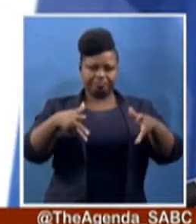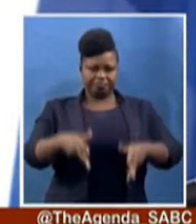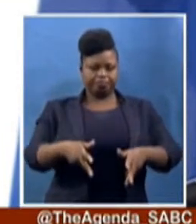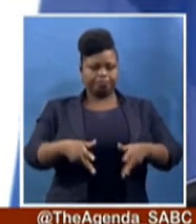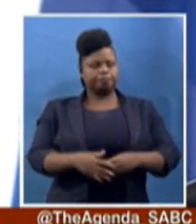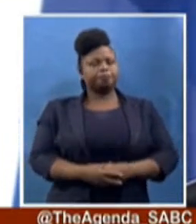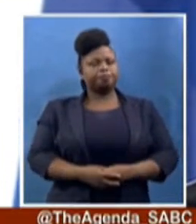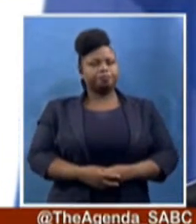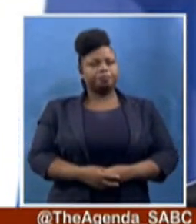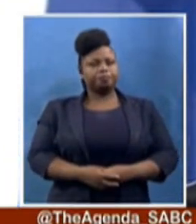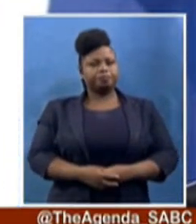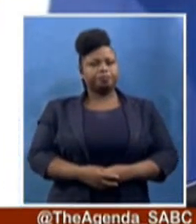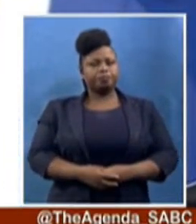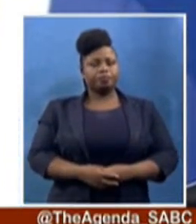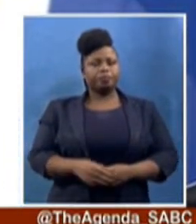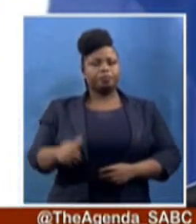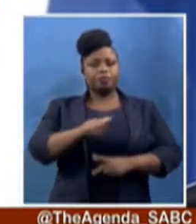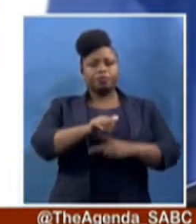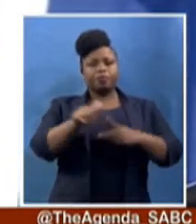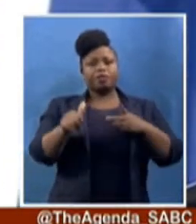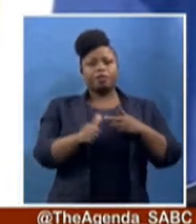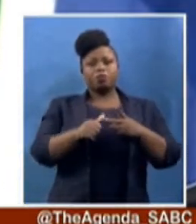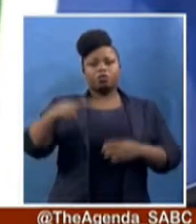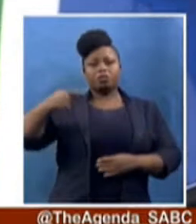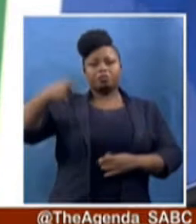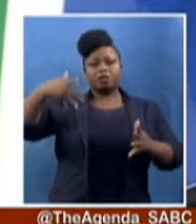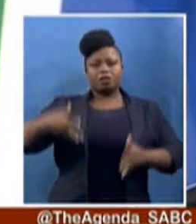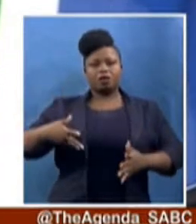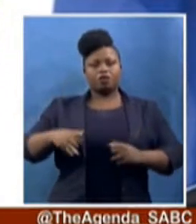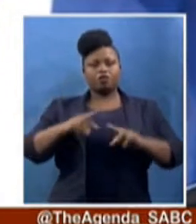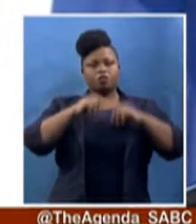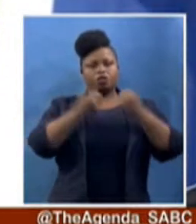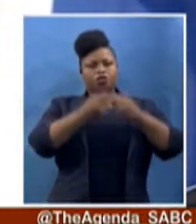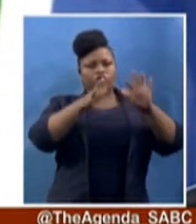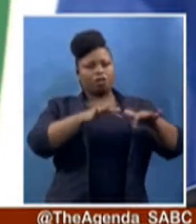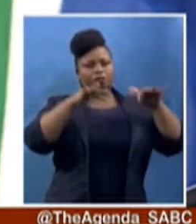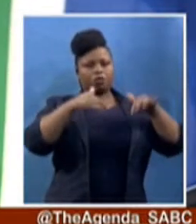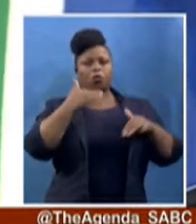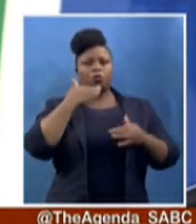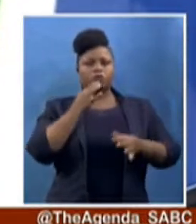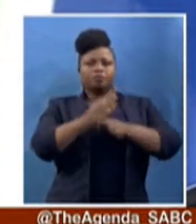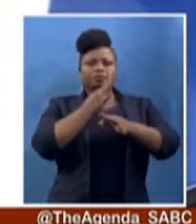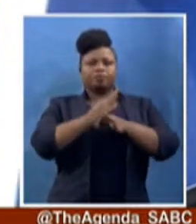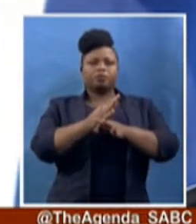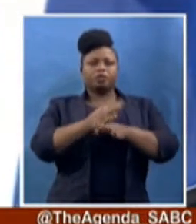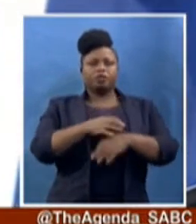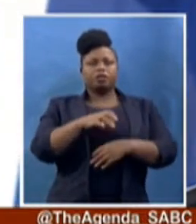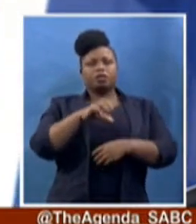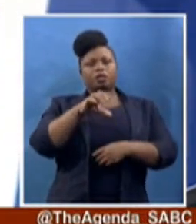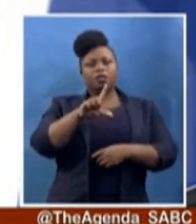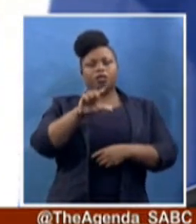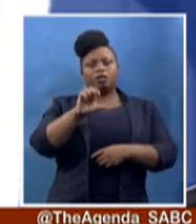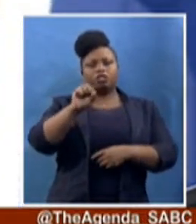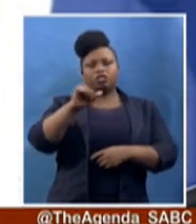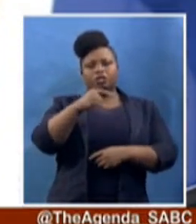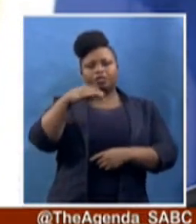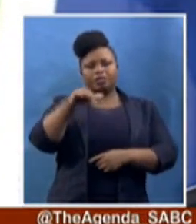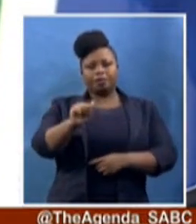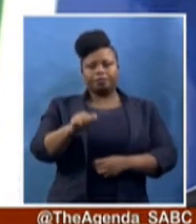the National Assembly, Ntadele Chesa Tsinodi, the Acting Executive Mayor of